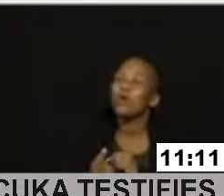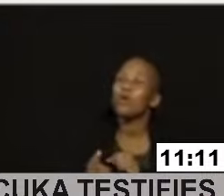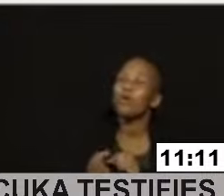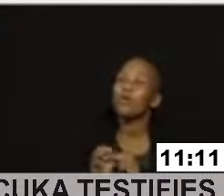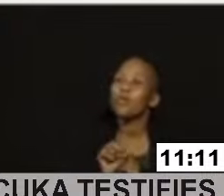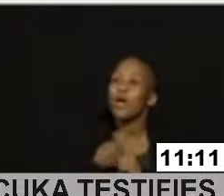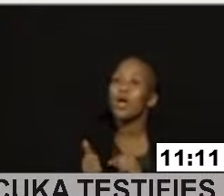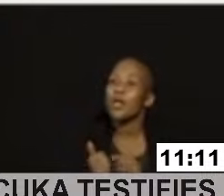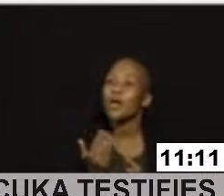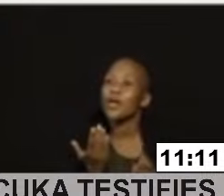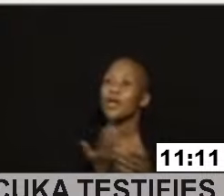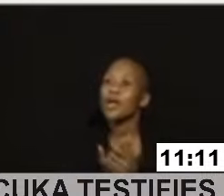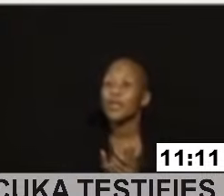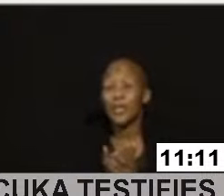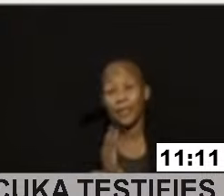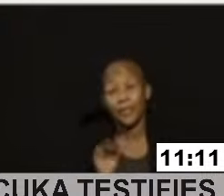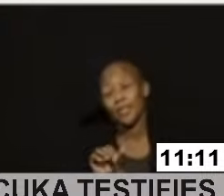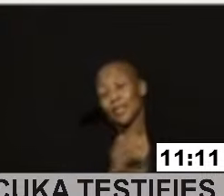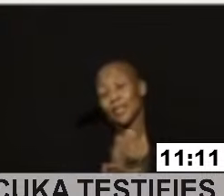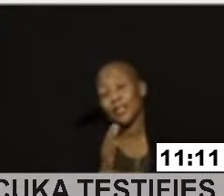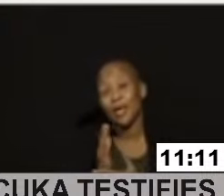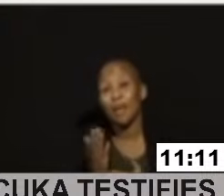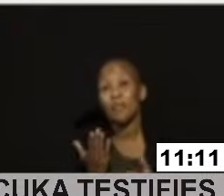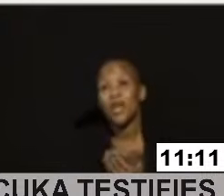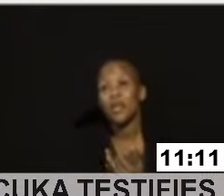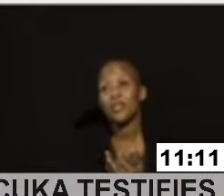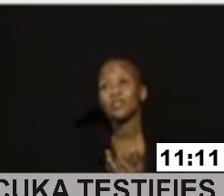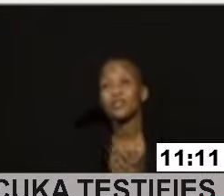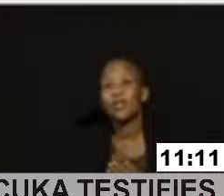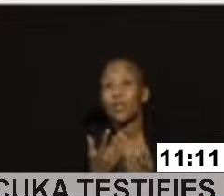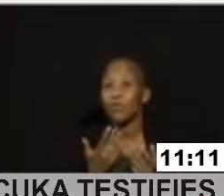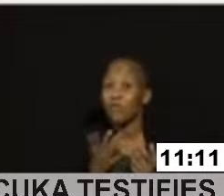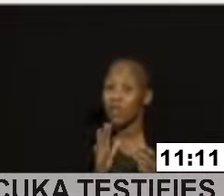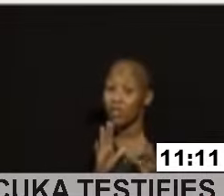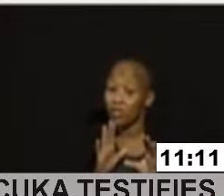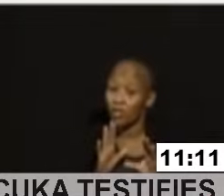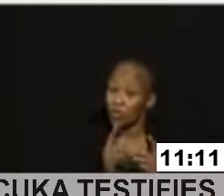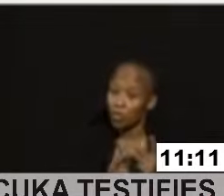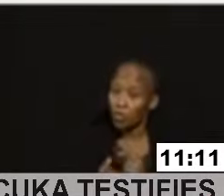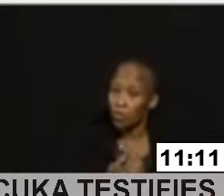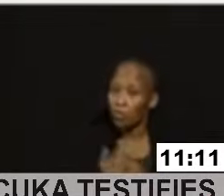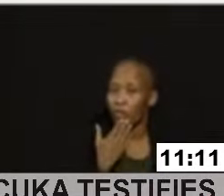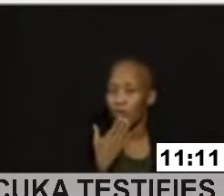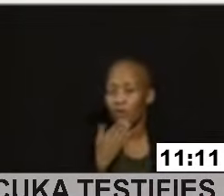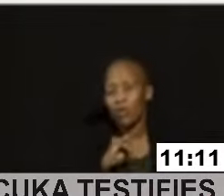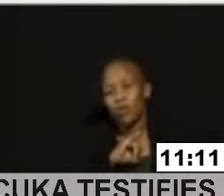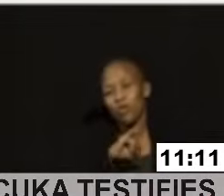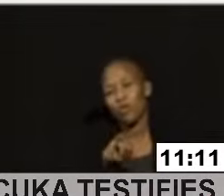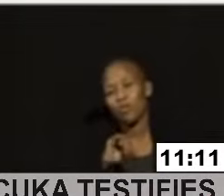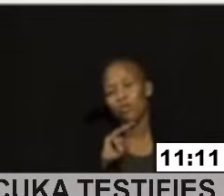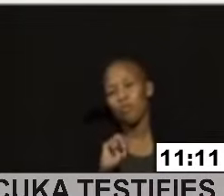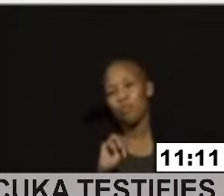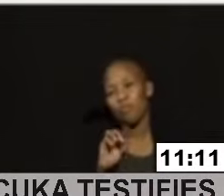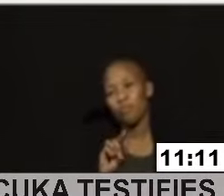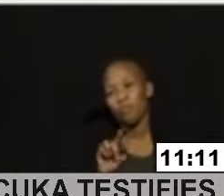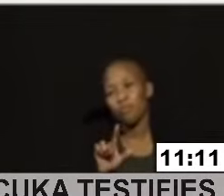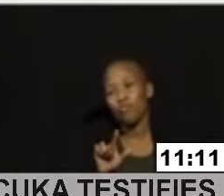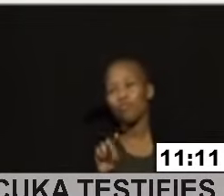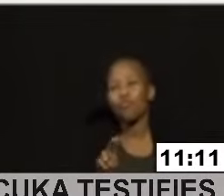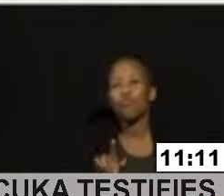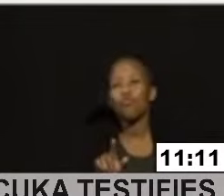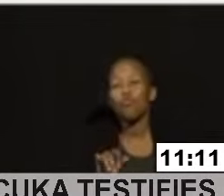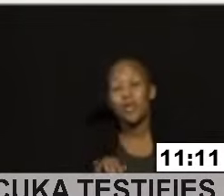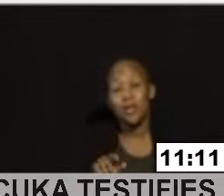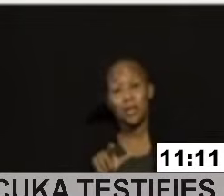Some of the cases that we handled were those of Joseph Mdluli, who also was killed by the police.